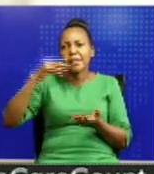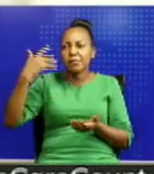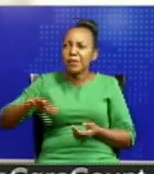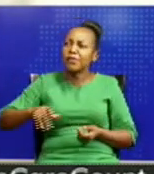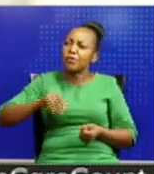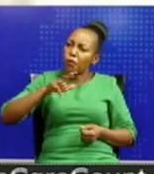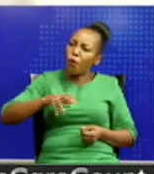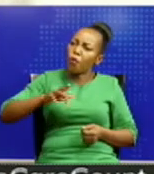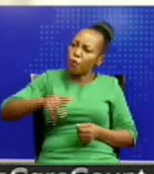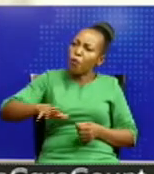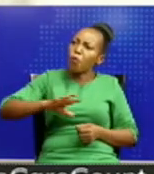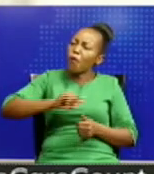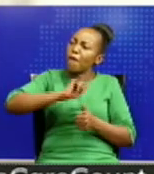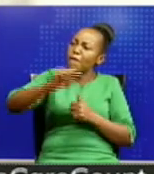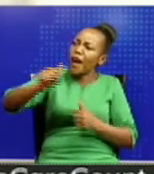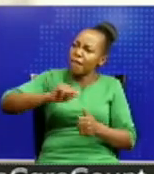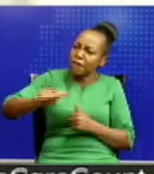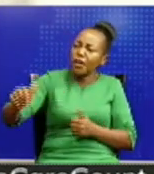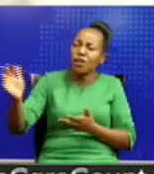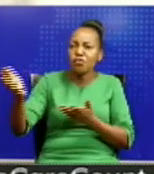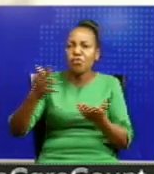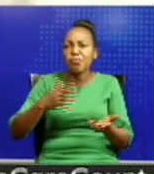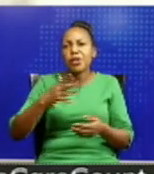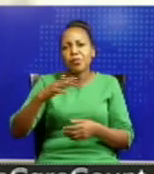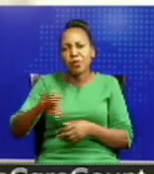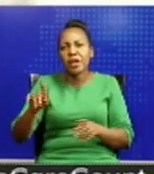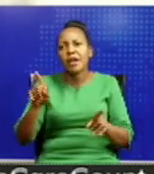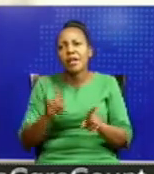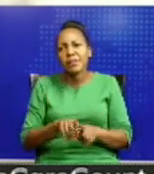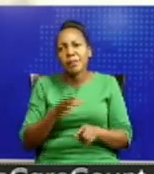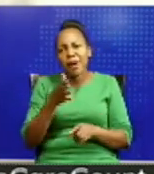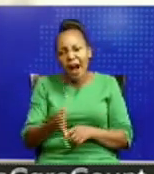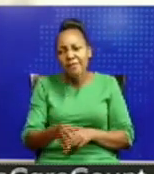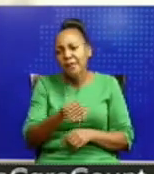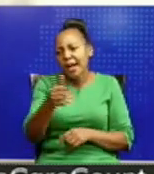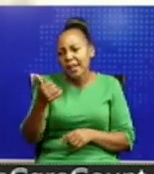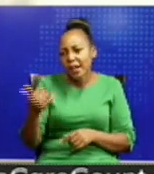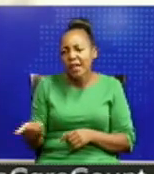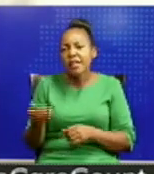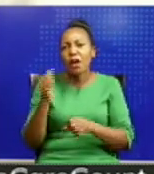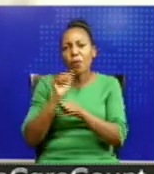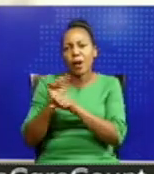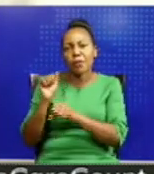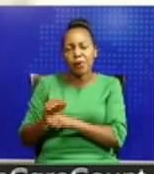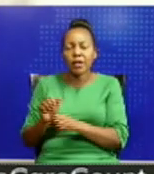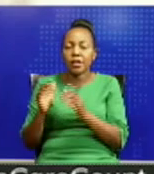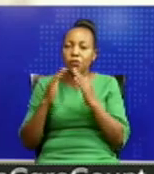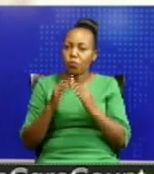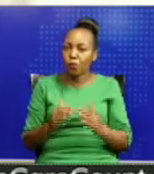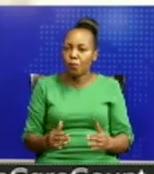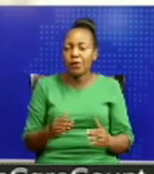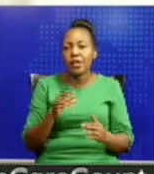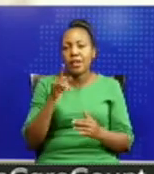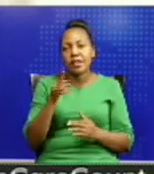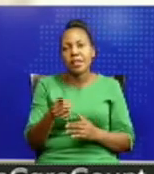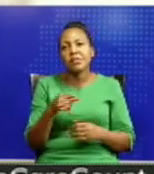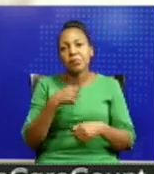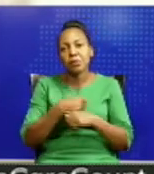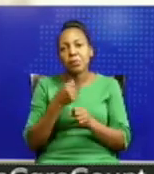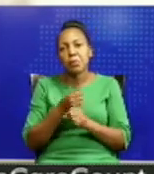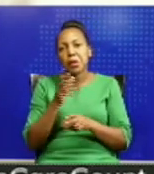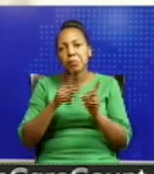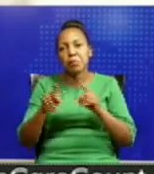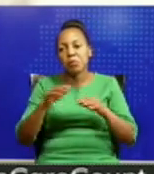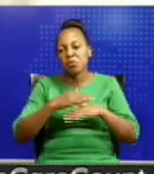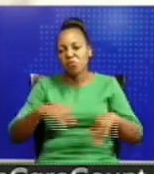these long distances alongside the other caring roles that the person has to perform. So that will make people run away